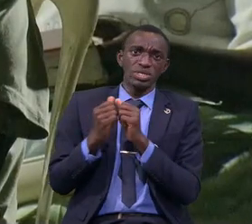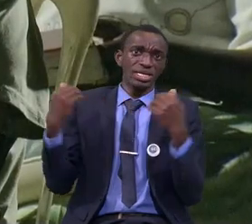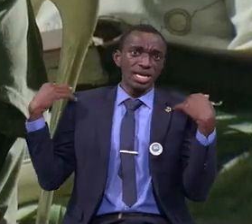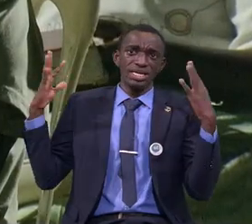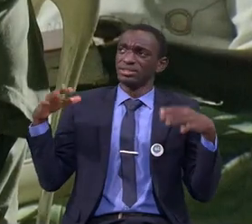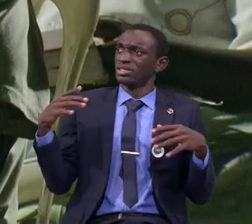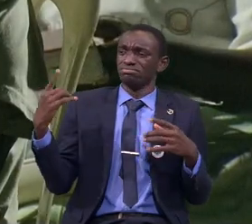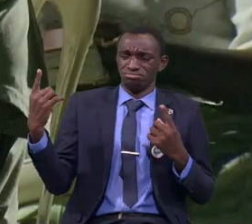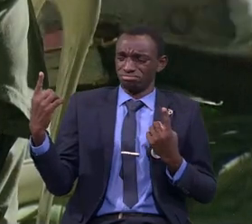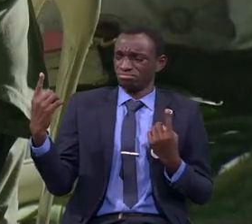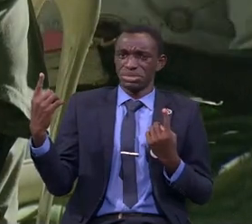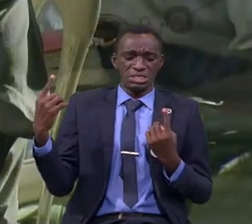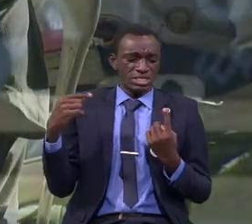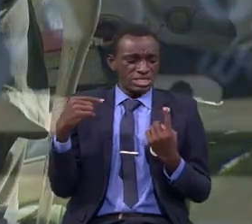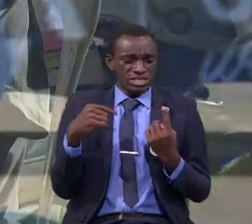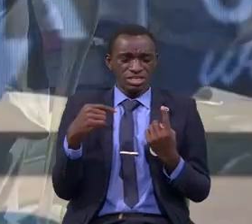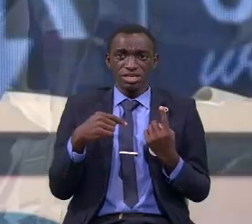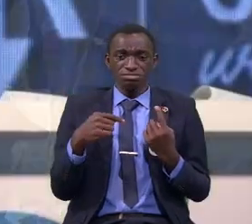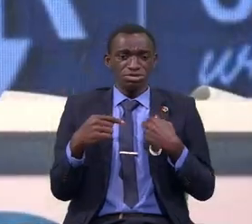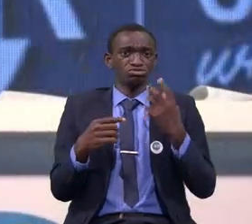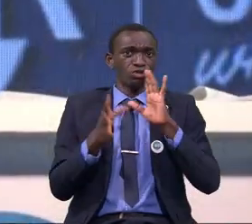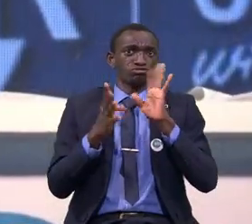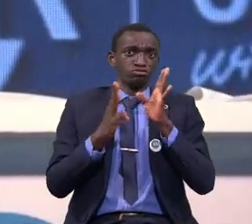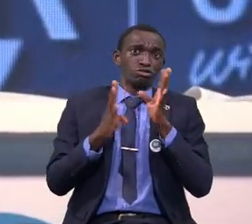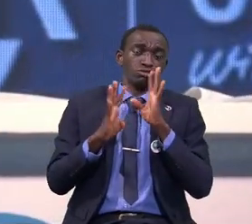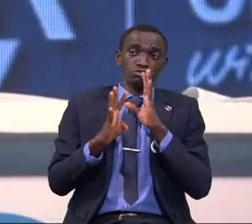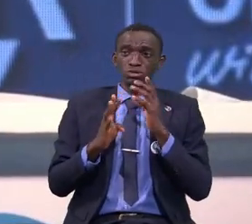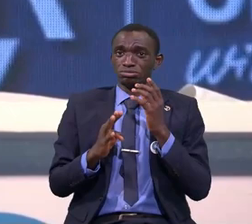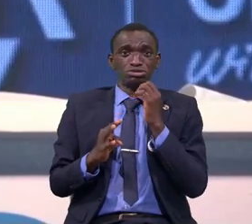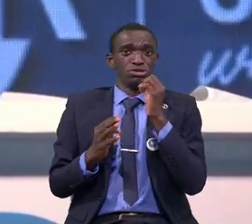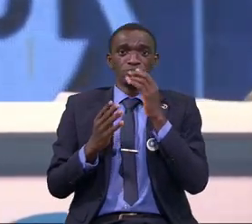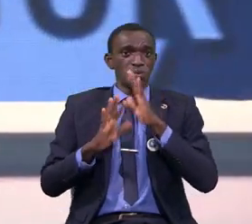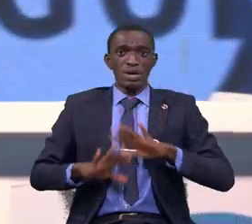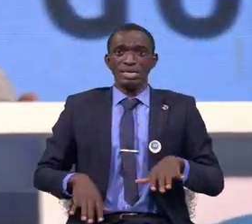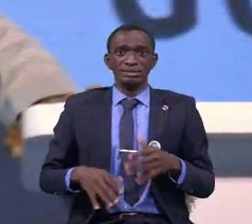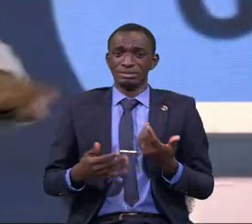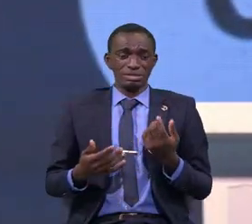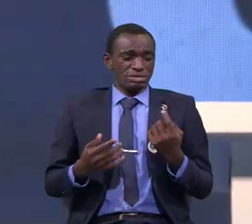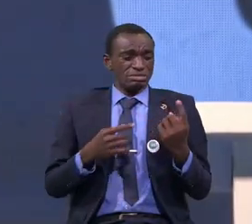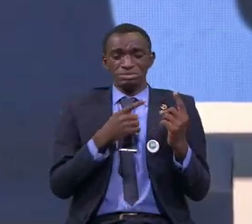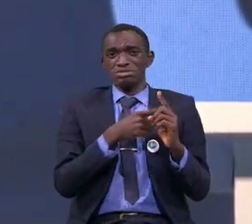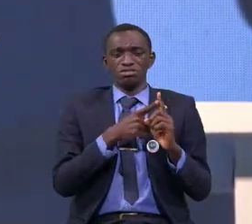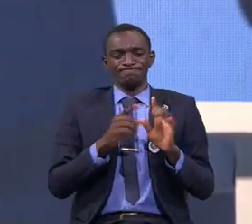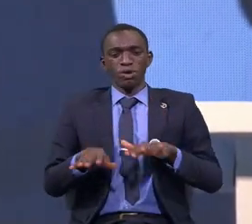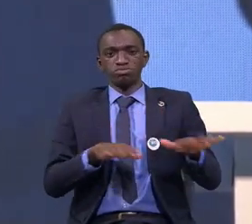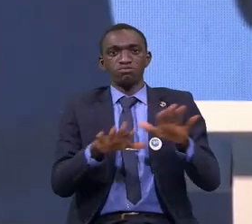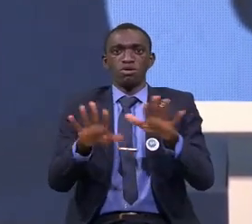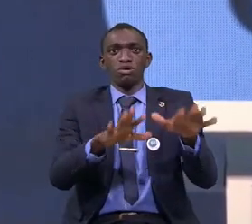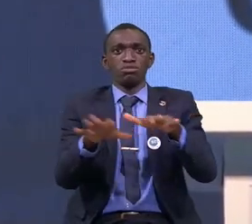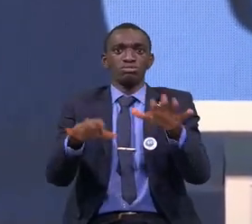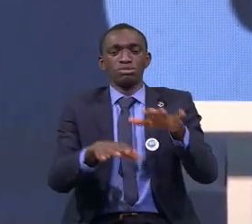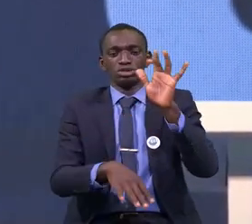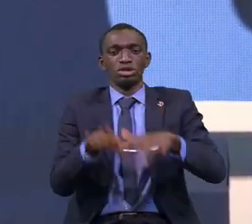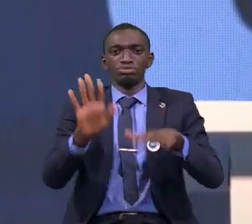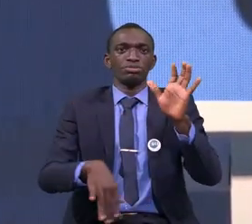You talk when they are quiet. You walk about and step anywhere. You